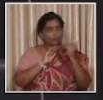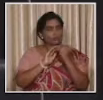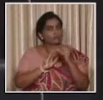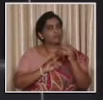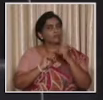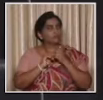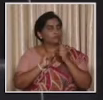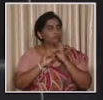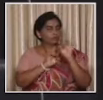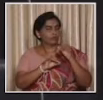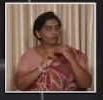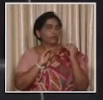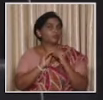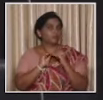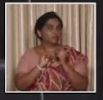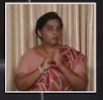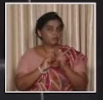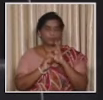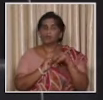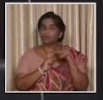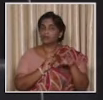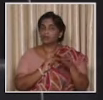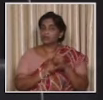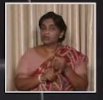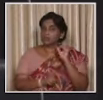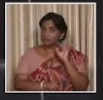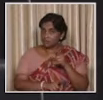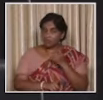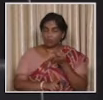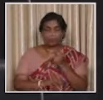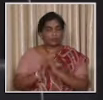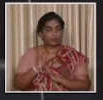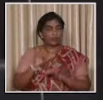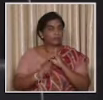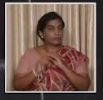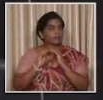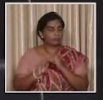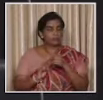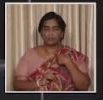Ministry is caught up in this whole mess. I hope they will get out of this